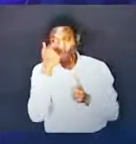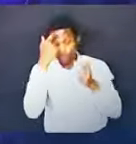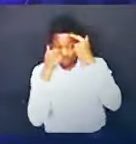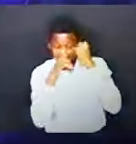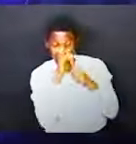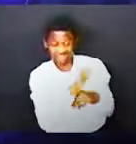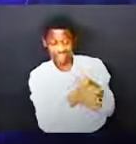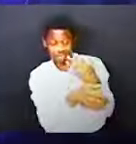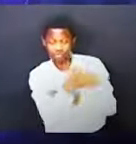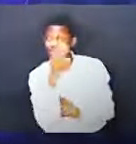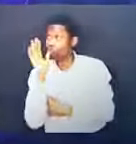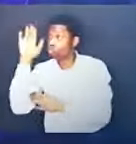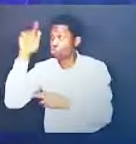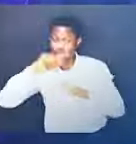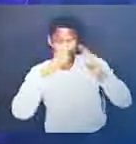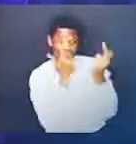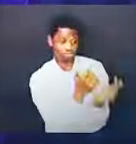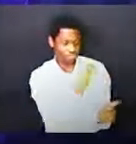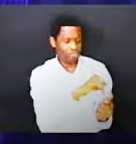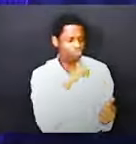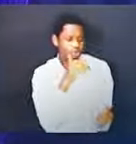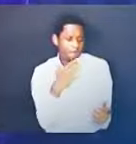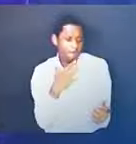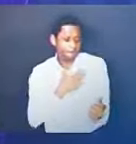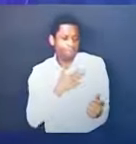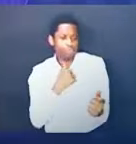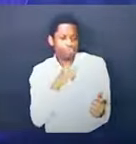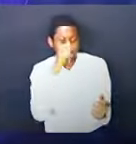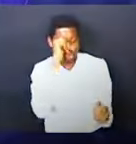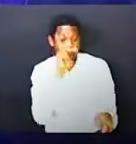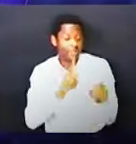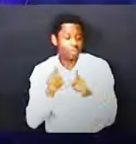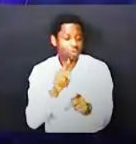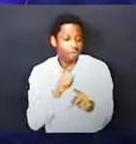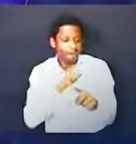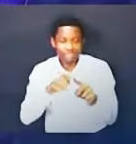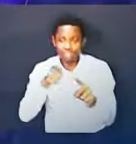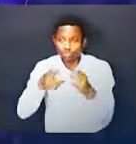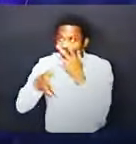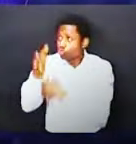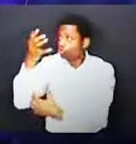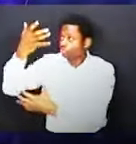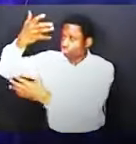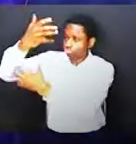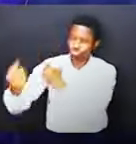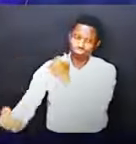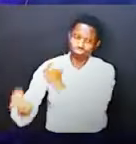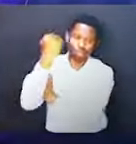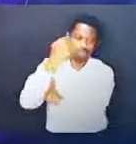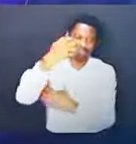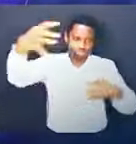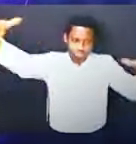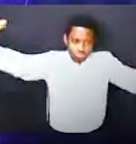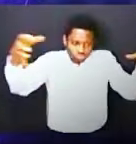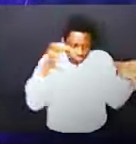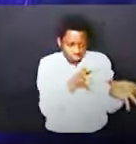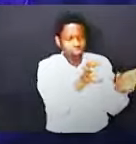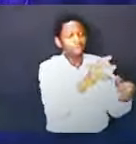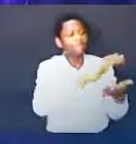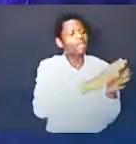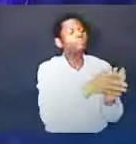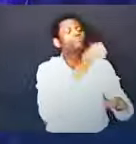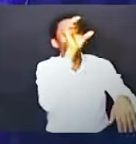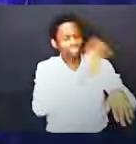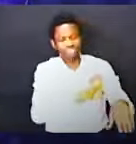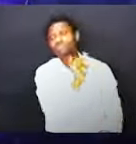has far-reaching implications. Se wo yin yanku pon mwa no for no e chrem say a dia emudo ye pa. See, the main one is